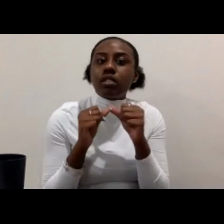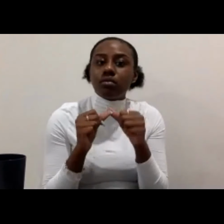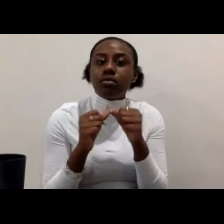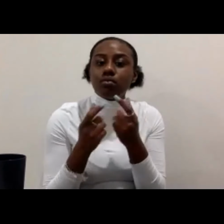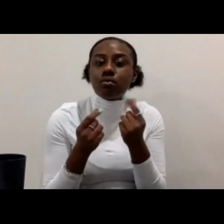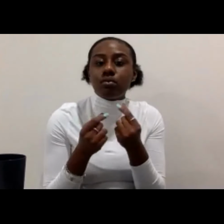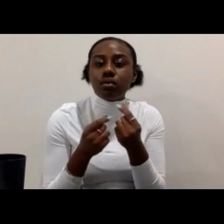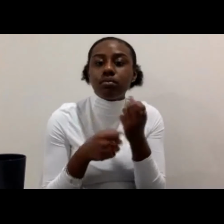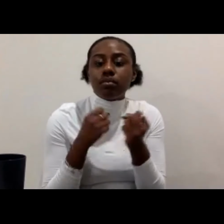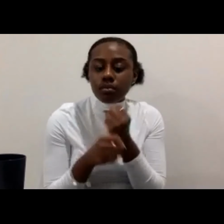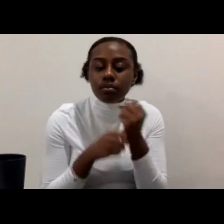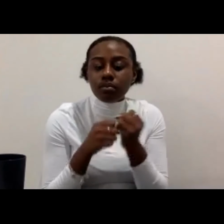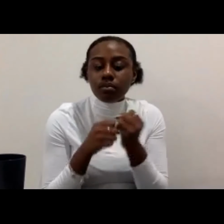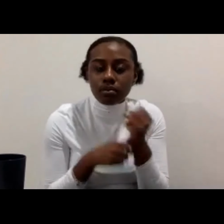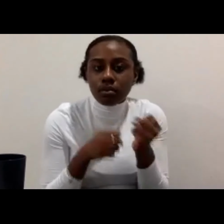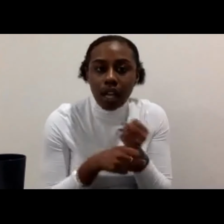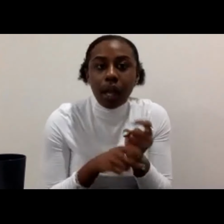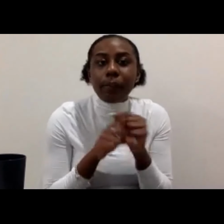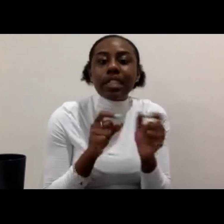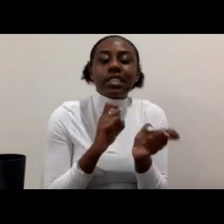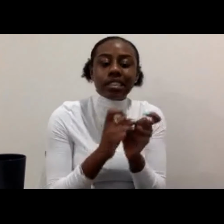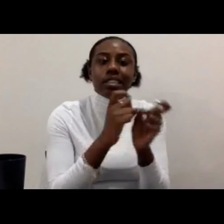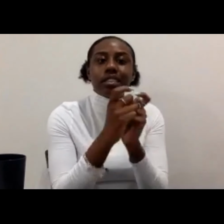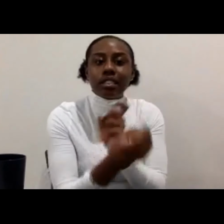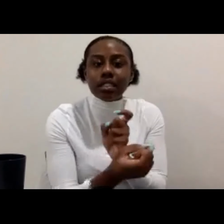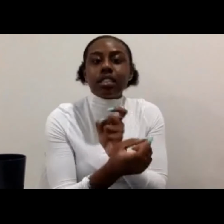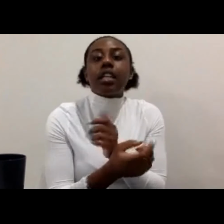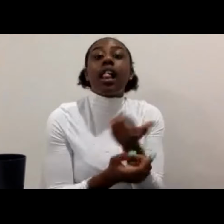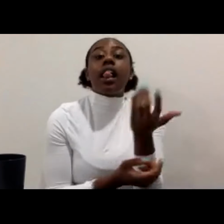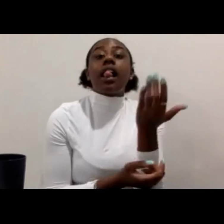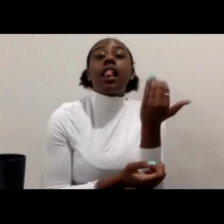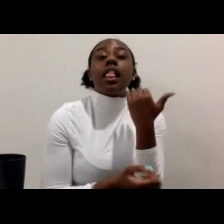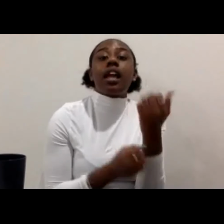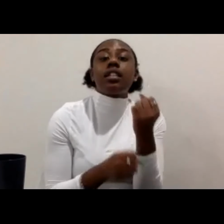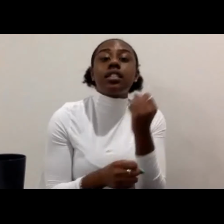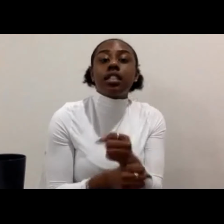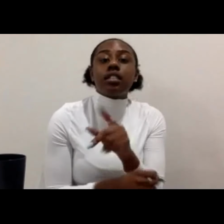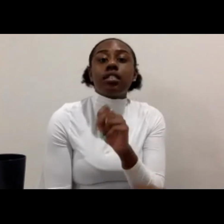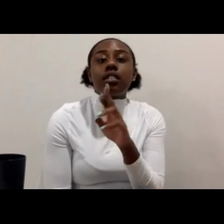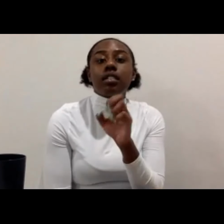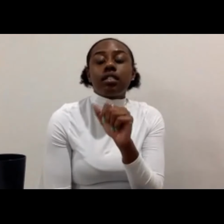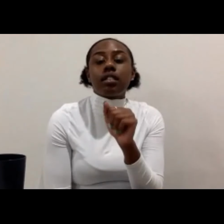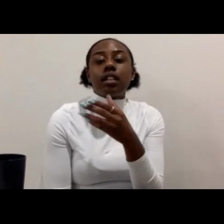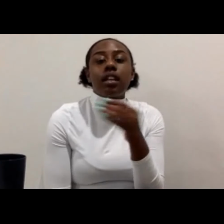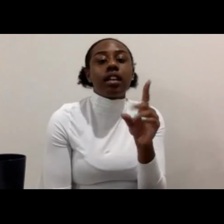of evolved and shifted over time. And last year, Teresa and Adrian did a great series on this.